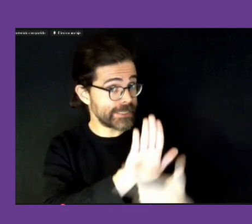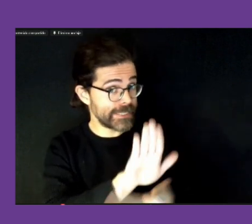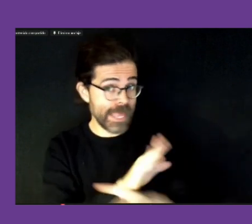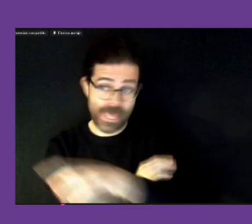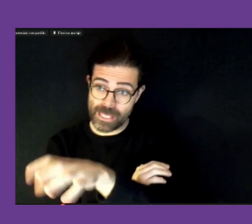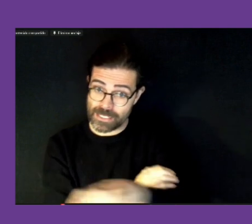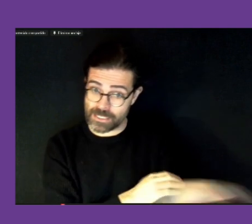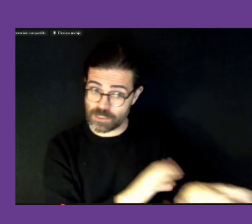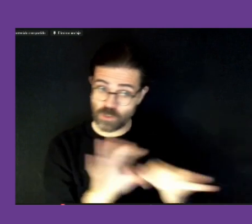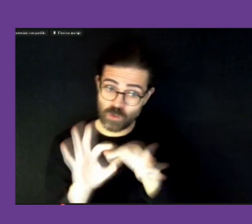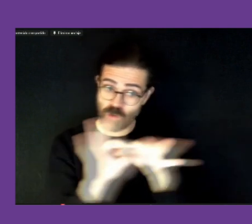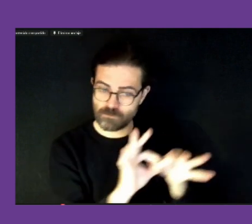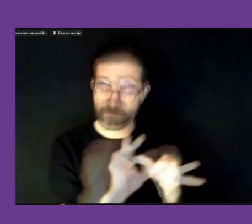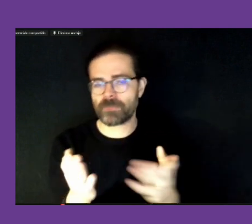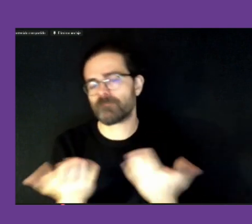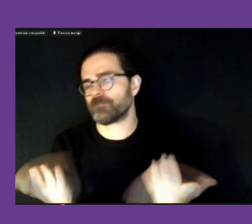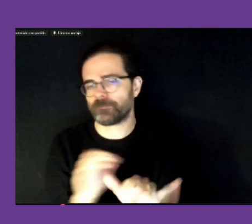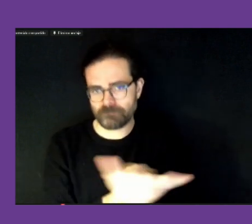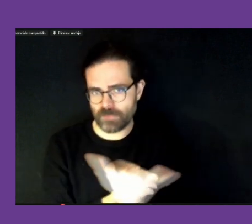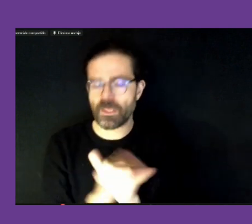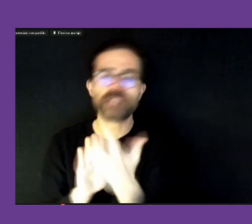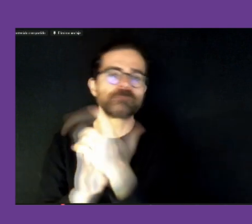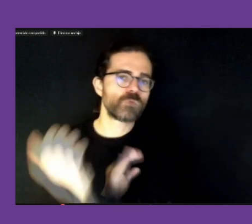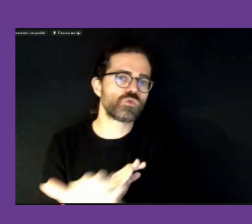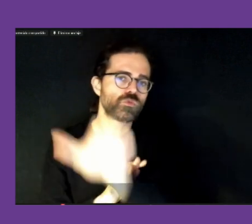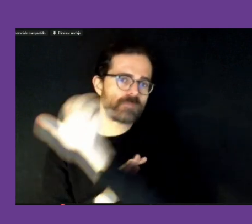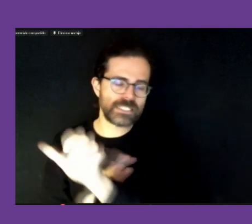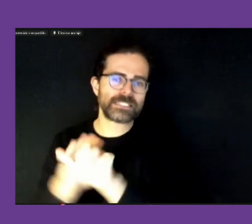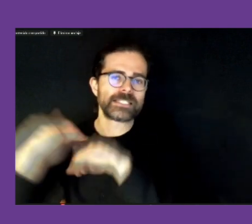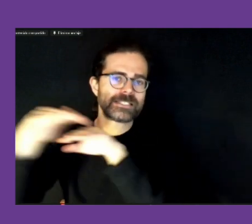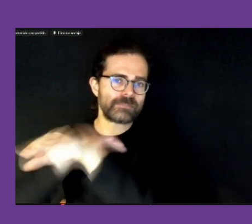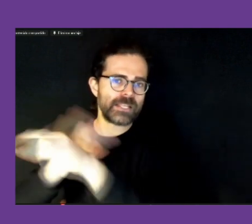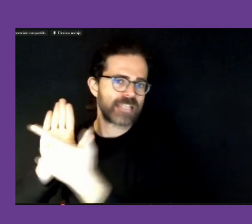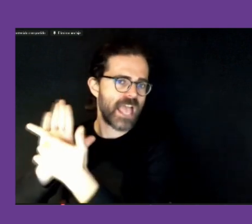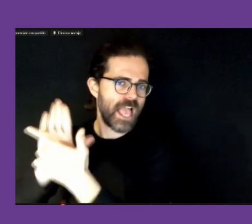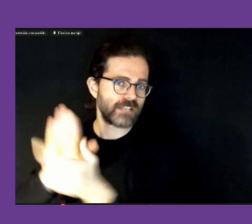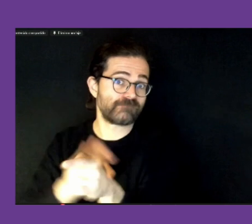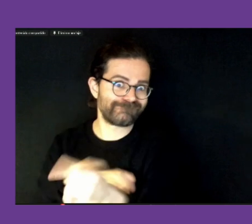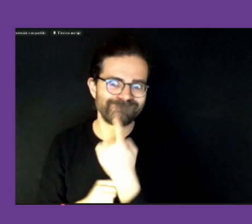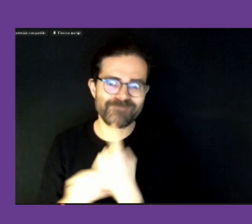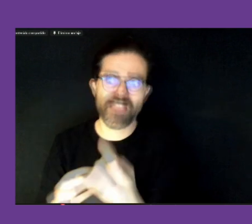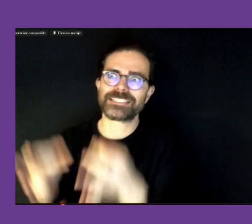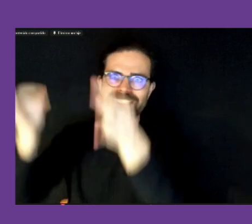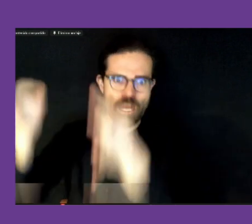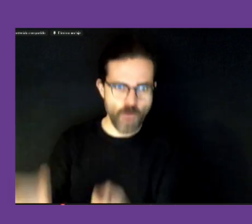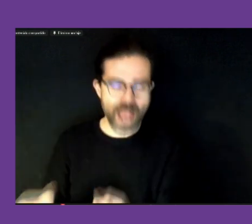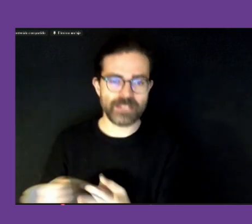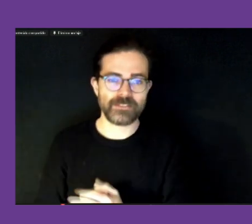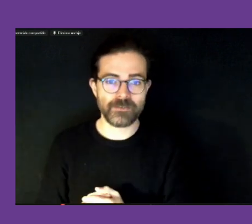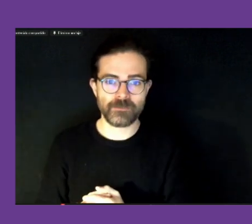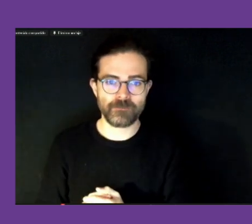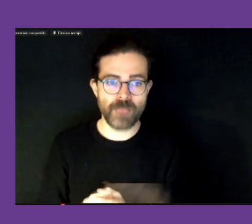accessibility, such as the European Accessibility Act, can actually be a reality. So accessibility is not black and white, it's a broad